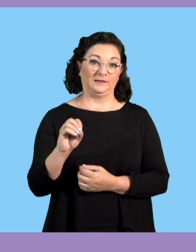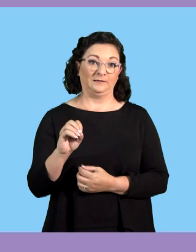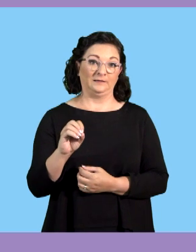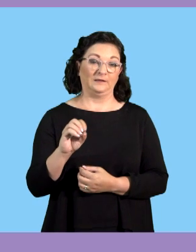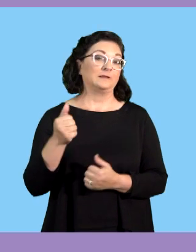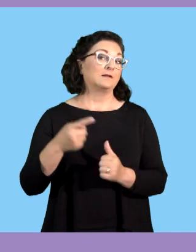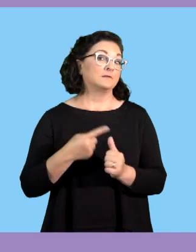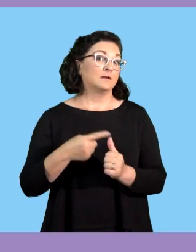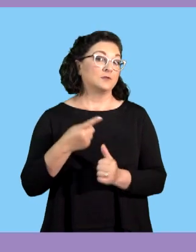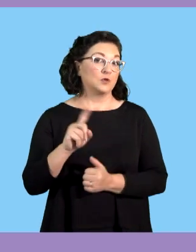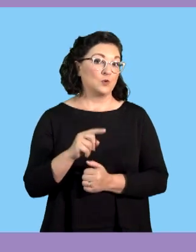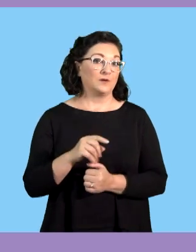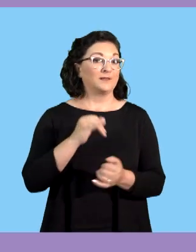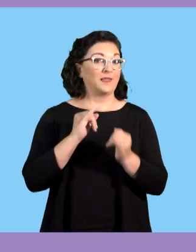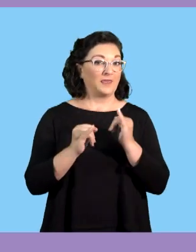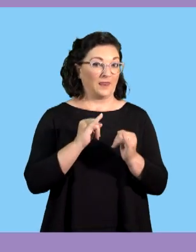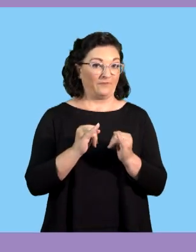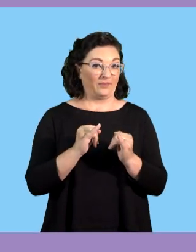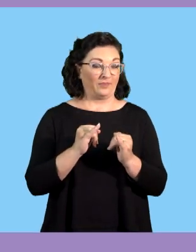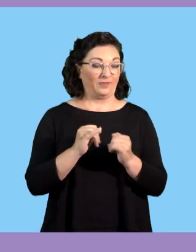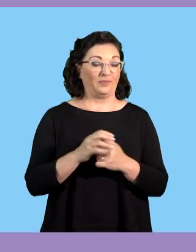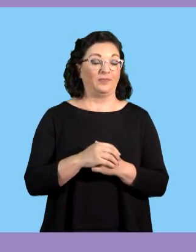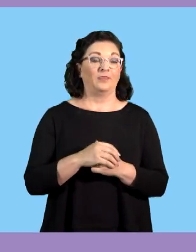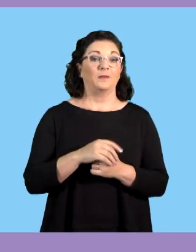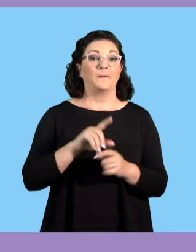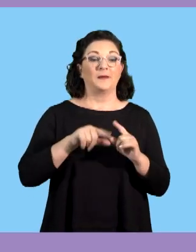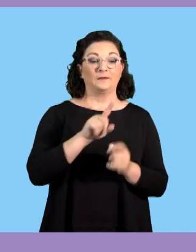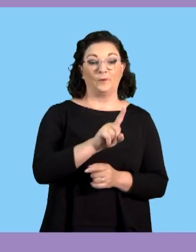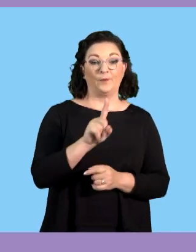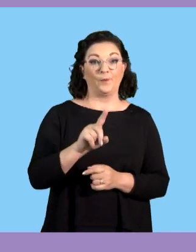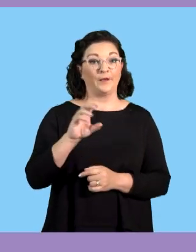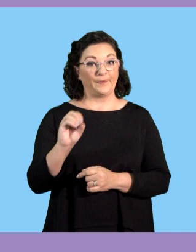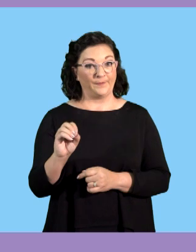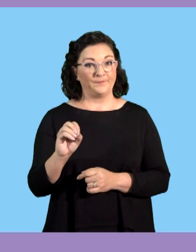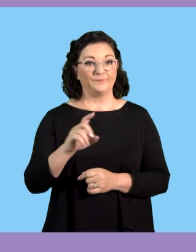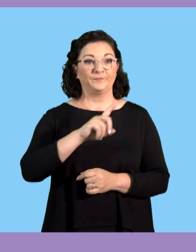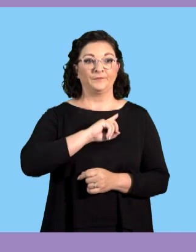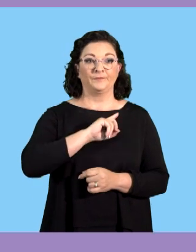you 1100. But in all reality, this is